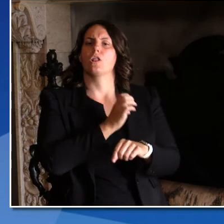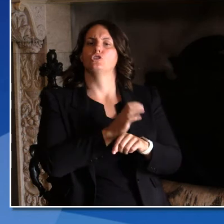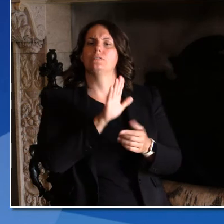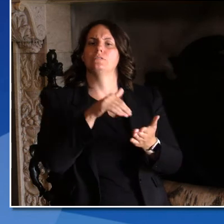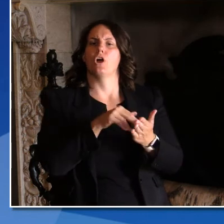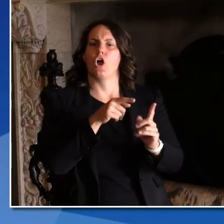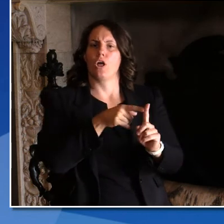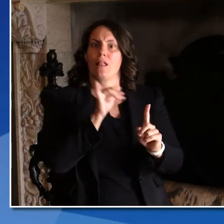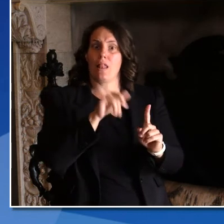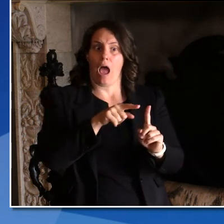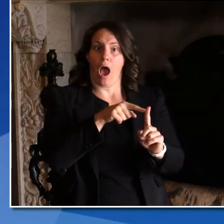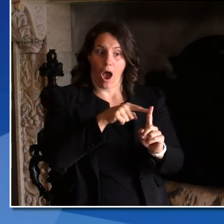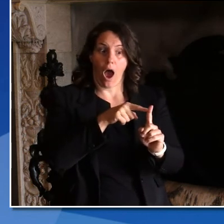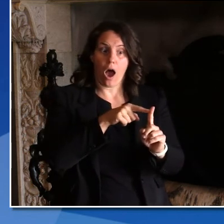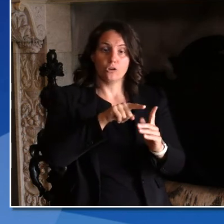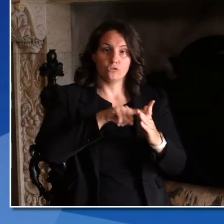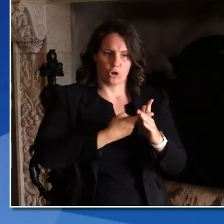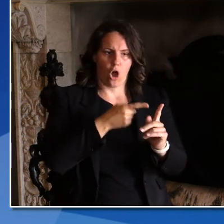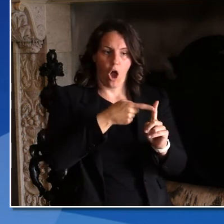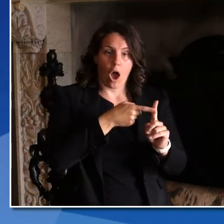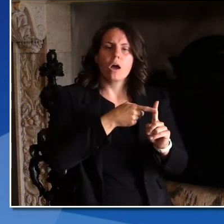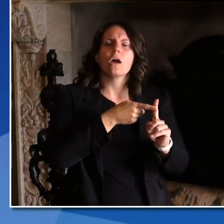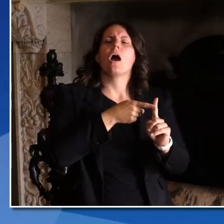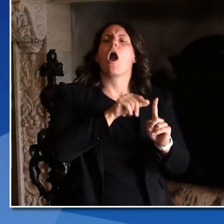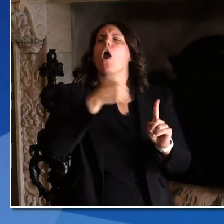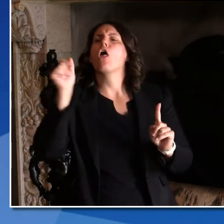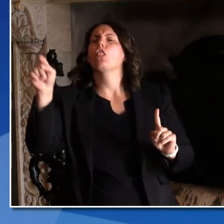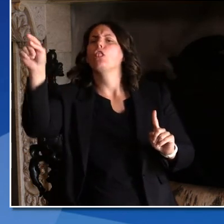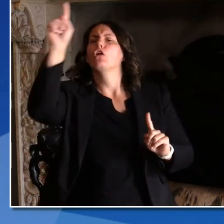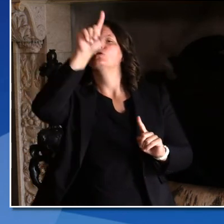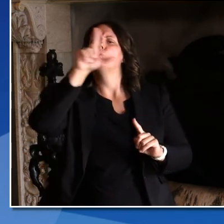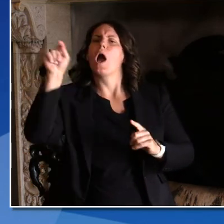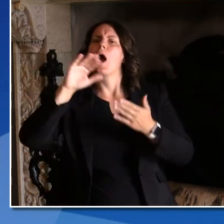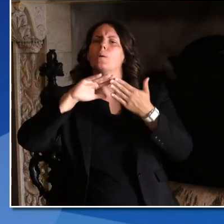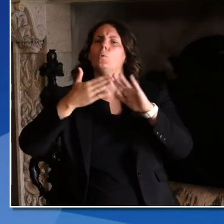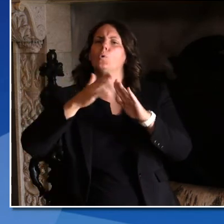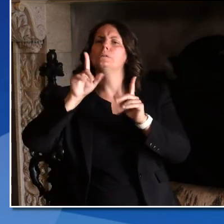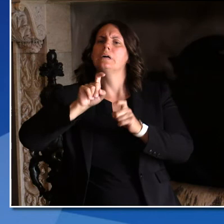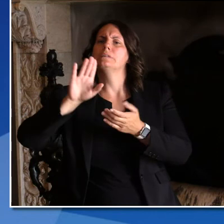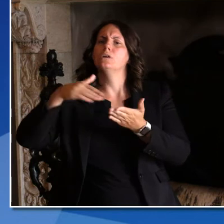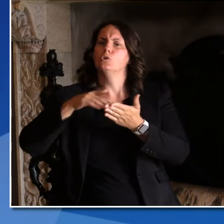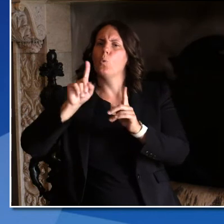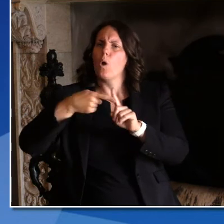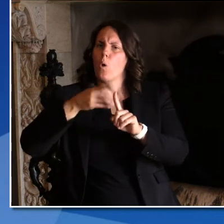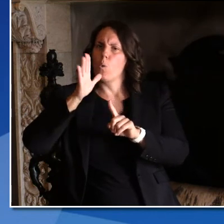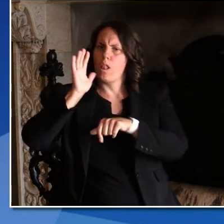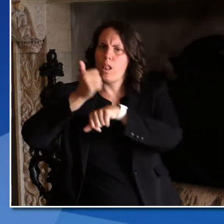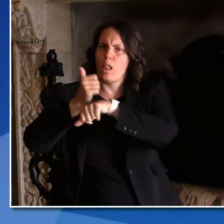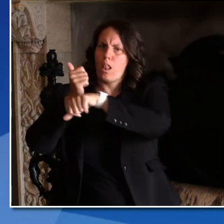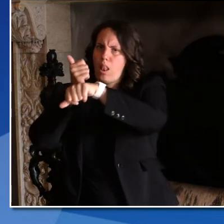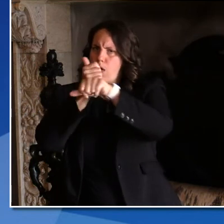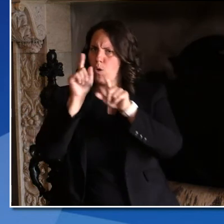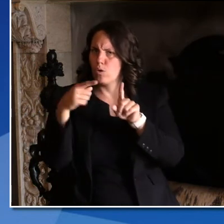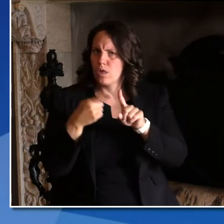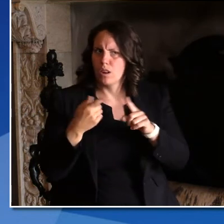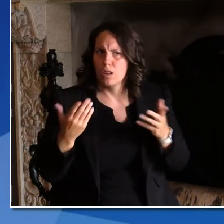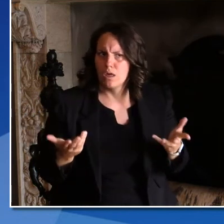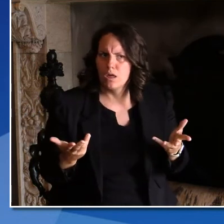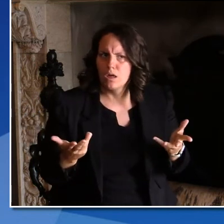out statewide? How do you assure privacy of the information, and what impact do you think it will have on wait